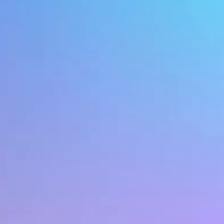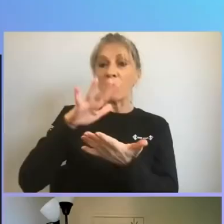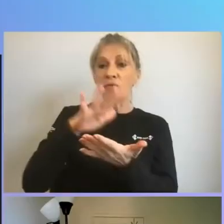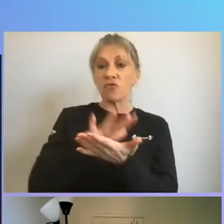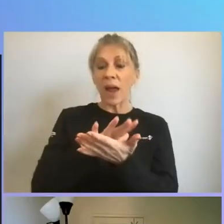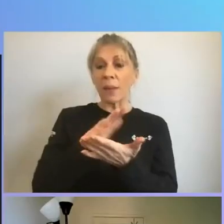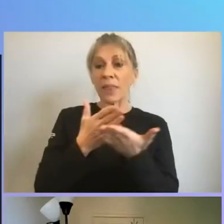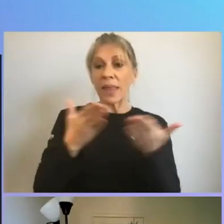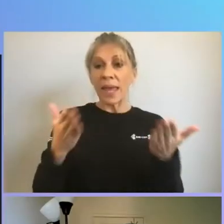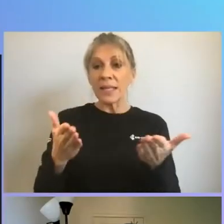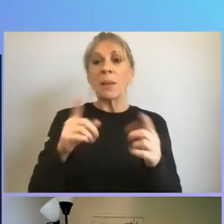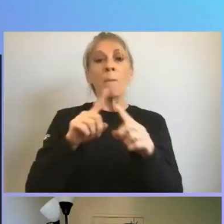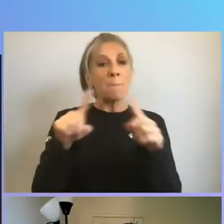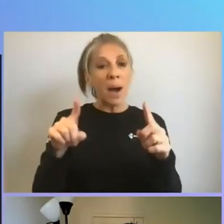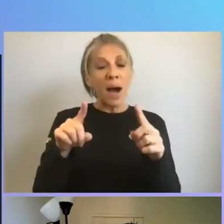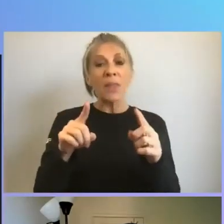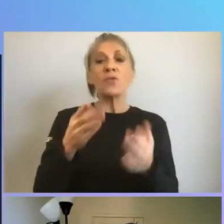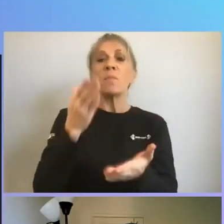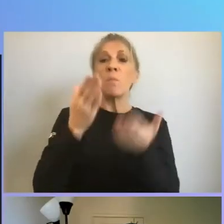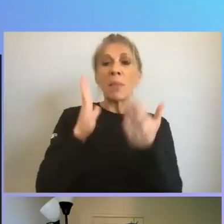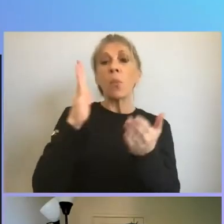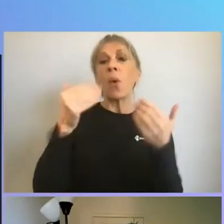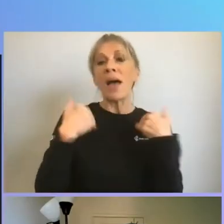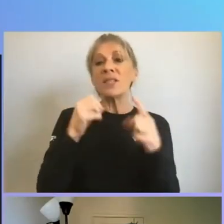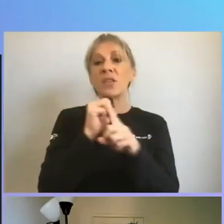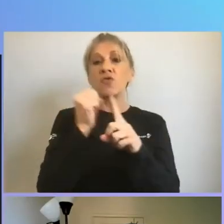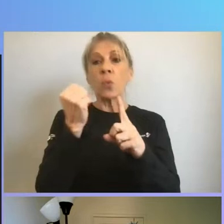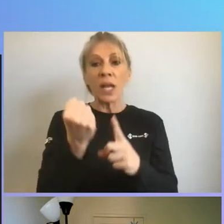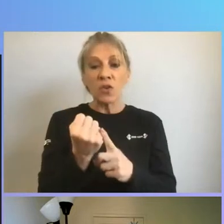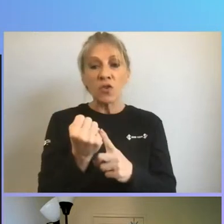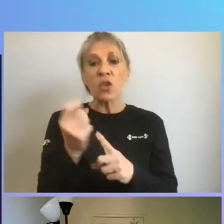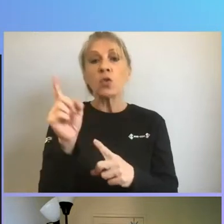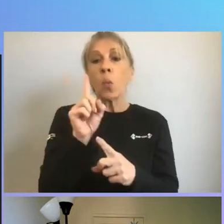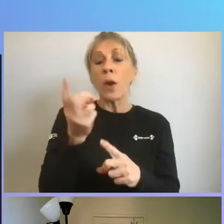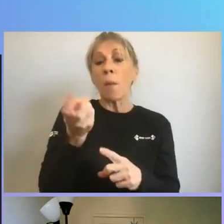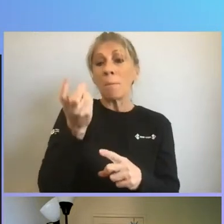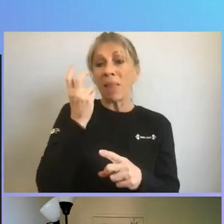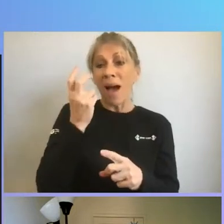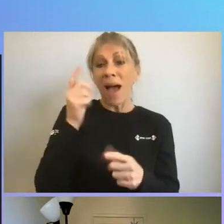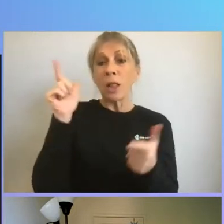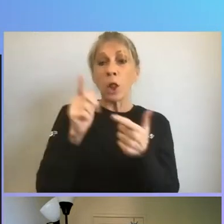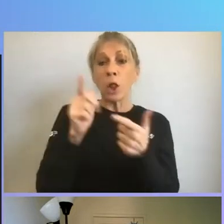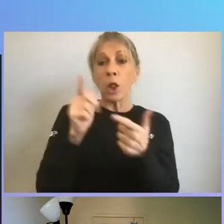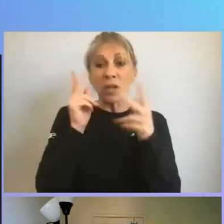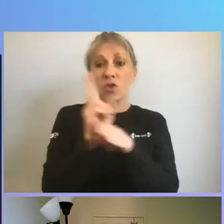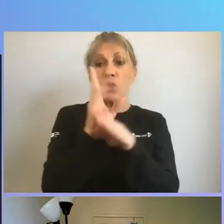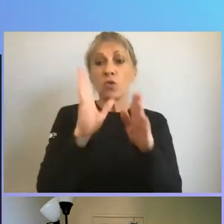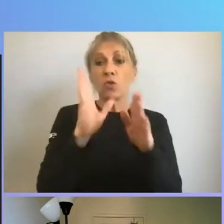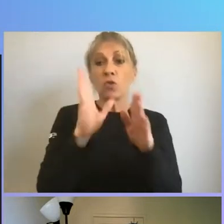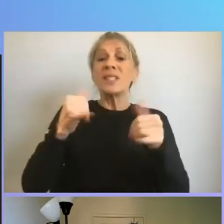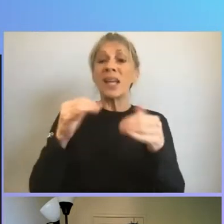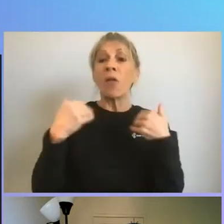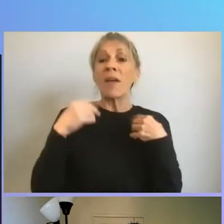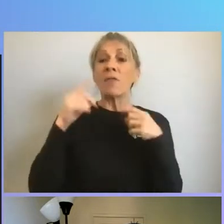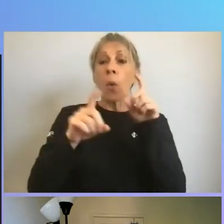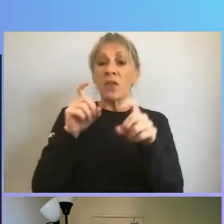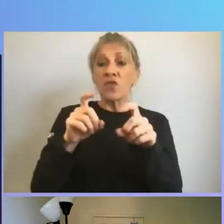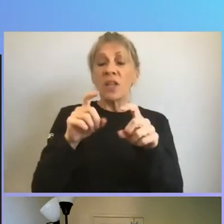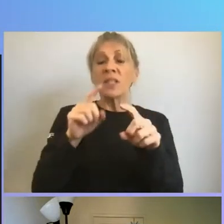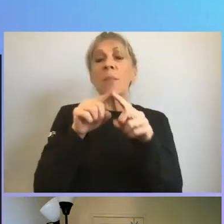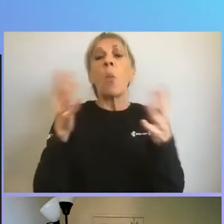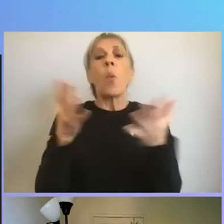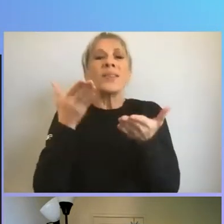there are probably going to be situations where blind low vision users still have questions about what's in the image.